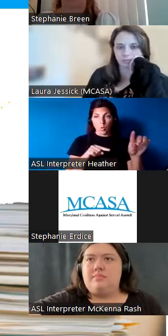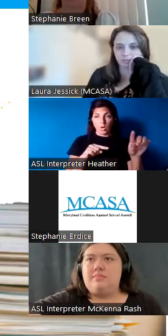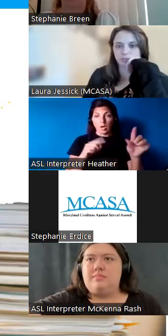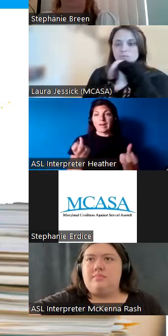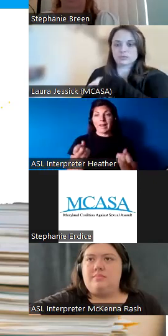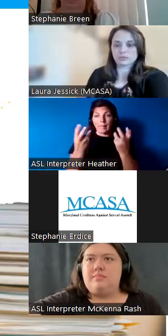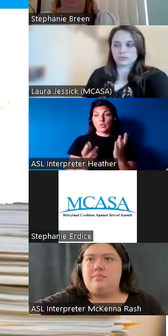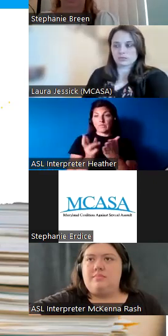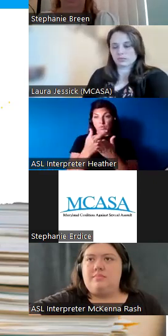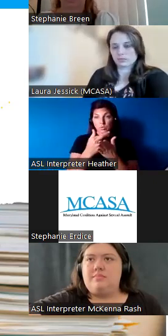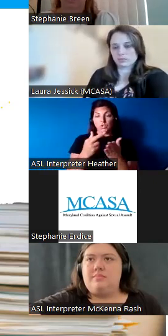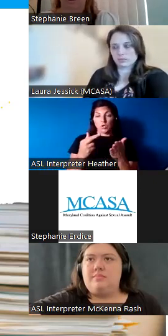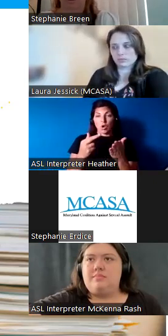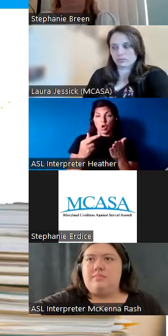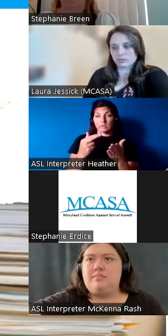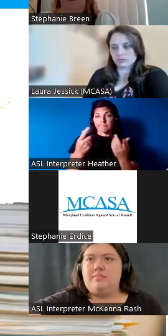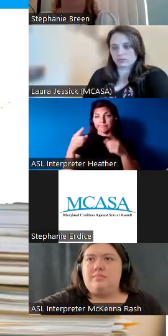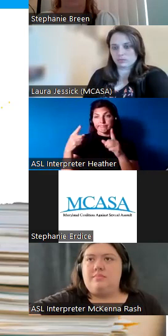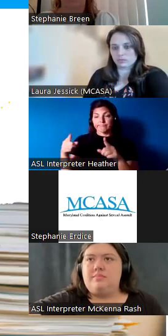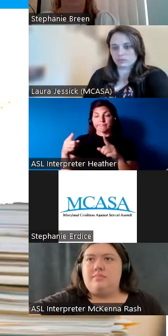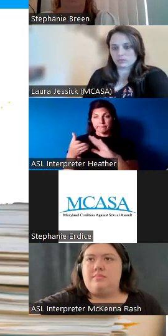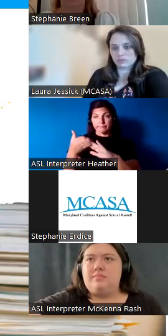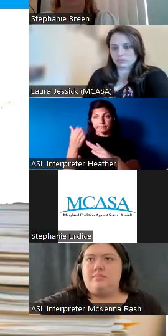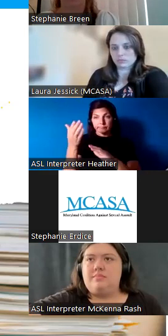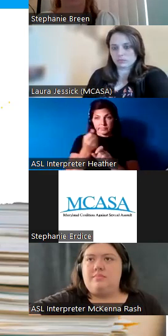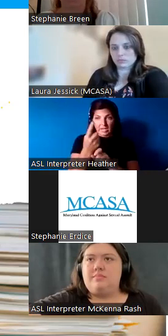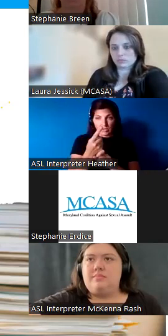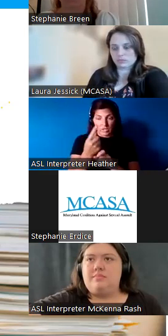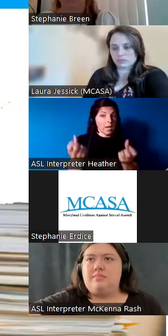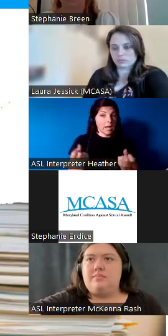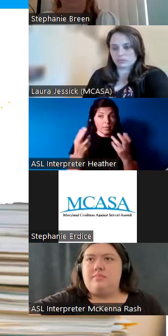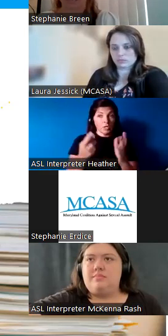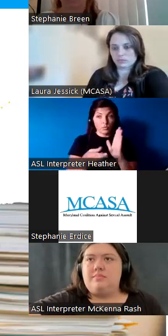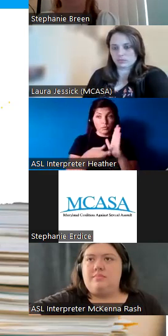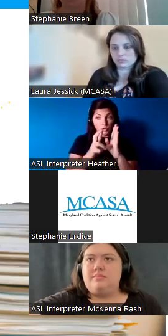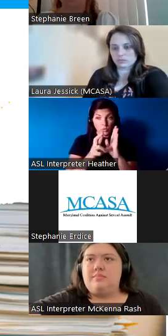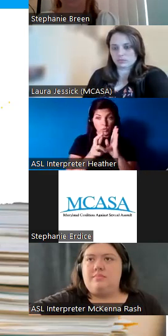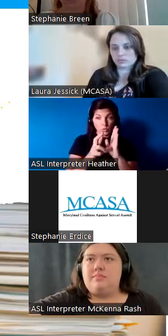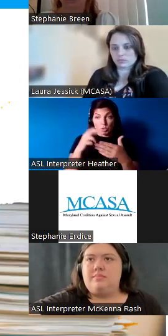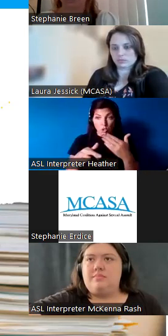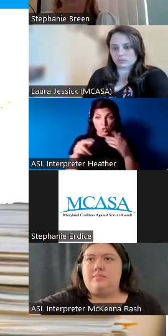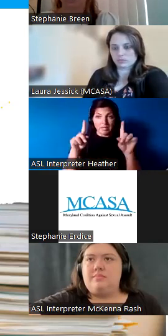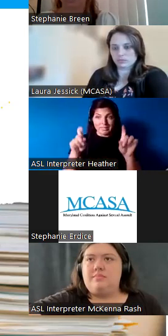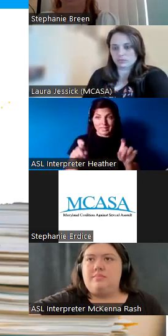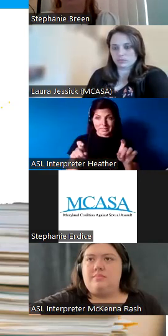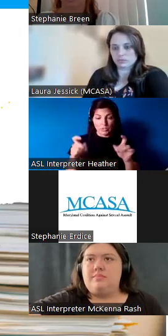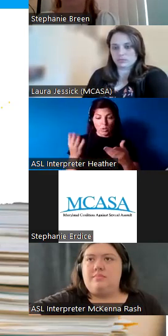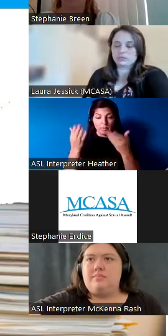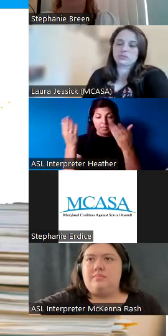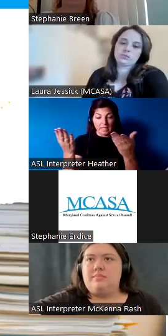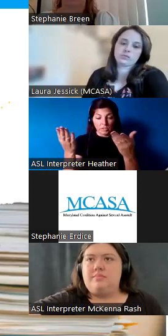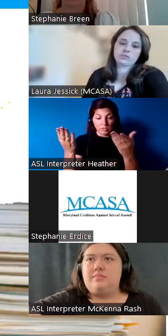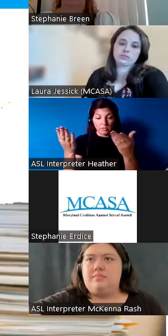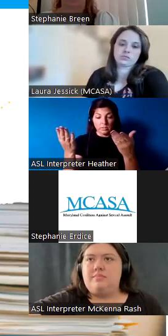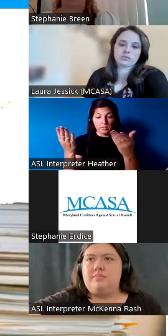reviews that are conducted each year, how many of those reviews resulted in a testing recommendation, and how